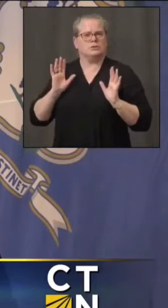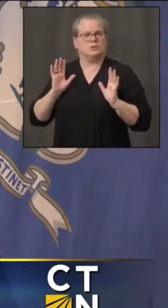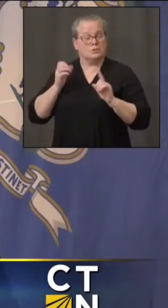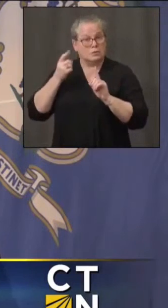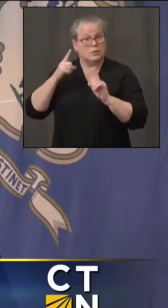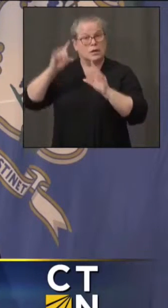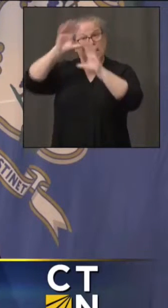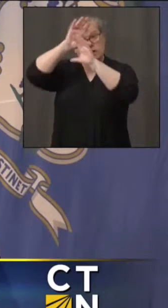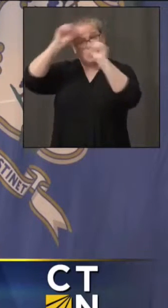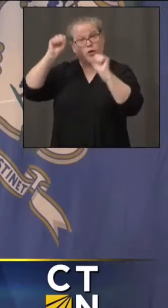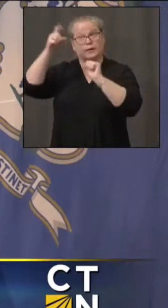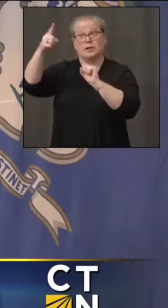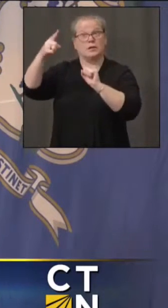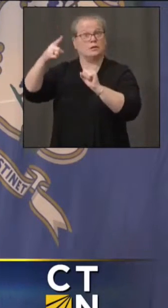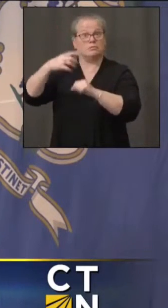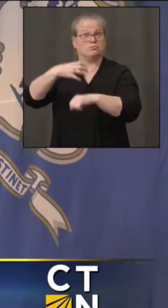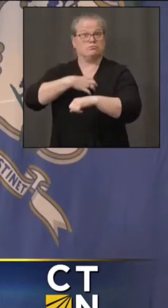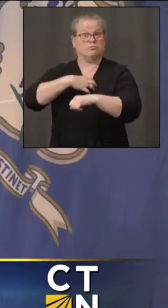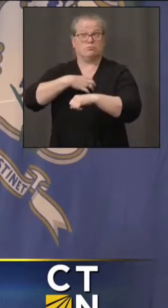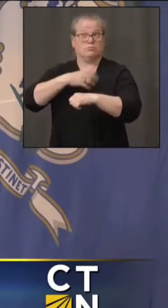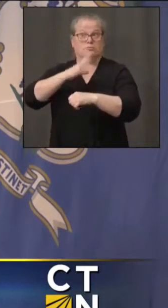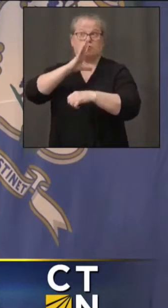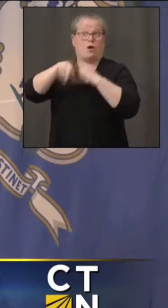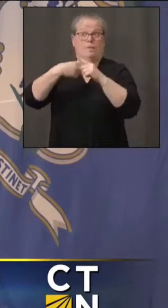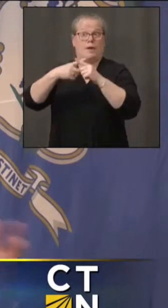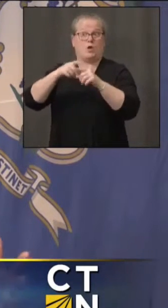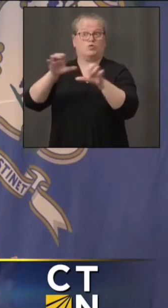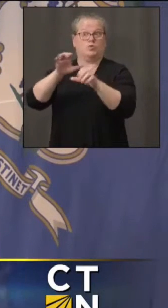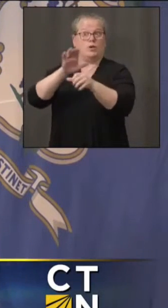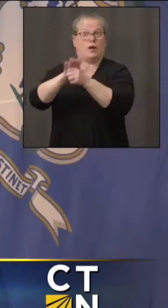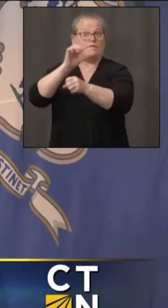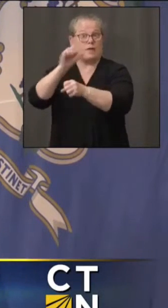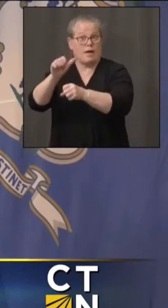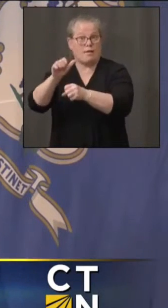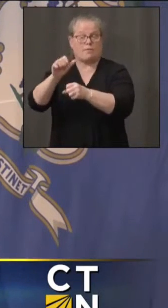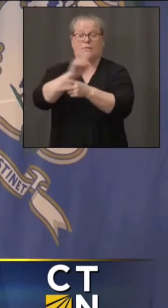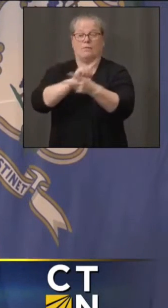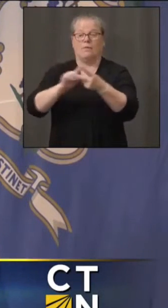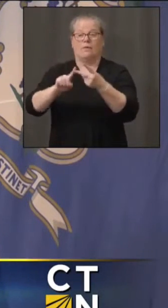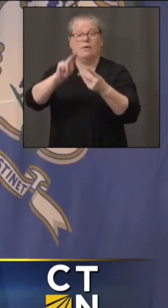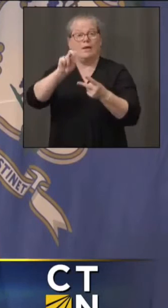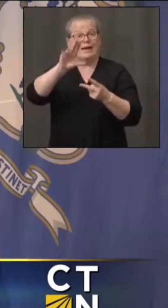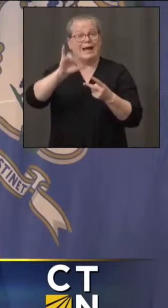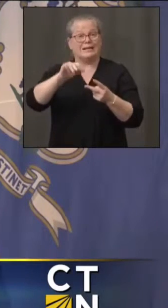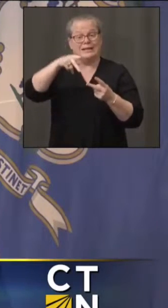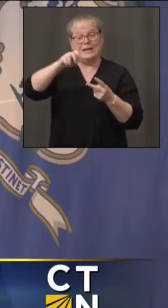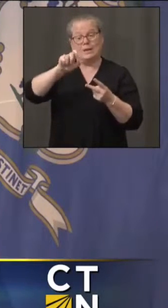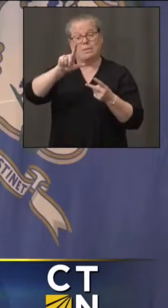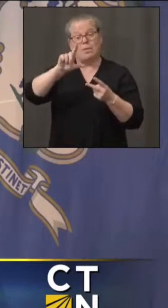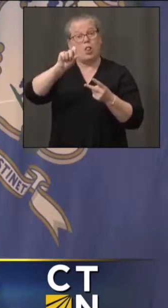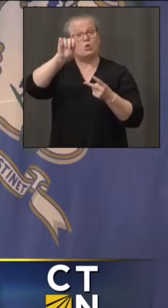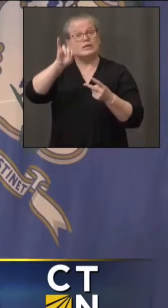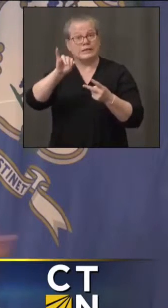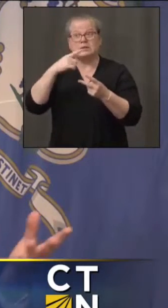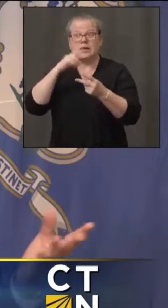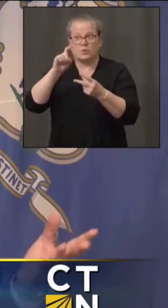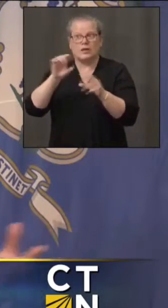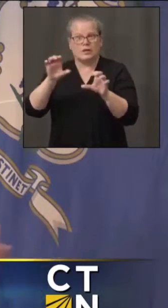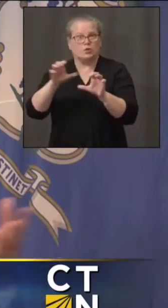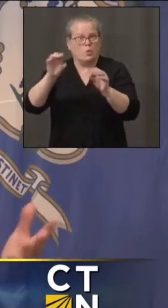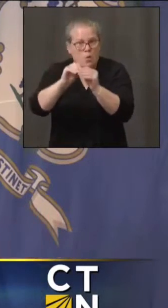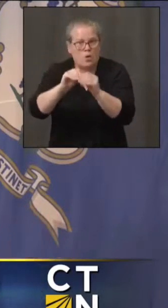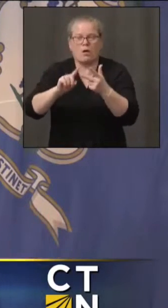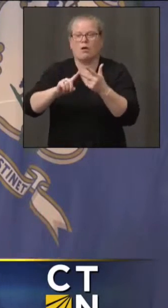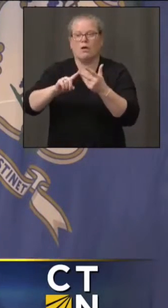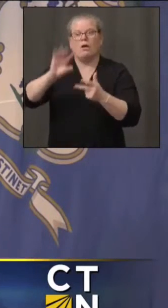not doing enough. Nancy Pelosi says we've got to do more. The head of the Fed says we got to do more. Unfortunately, I got 3